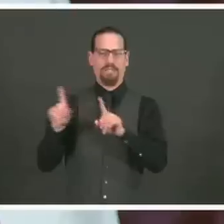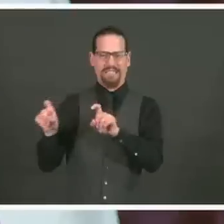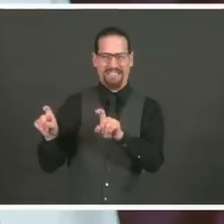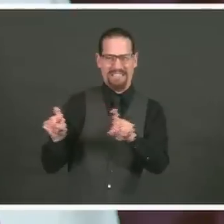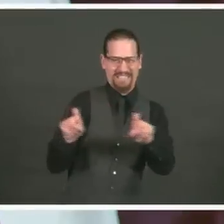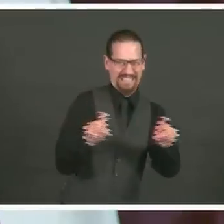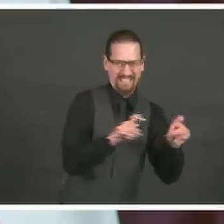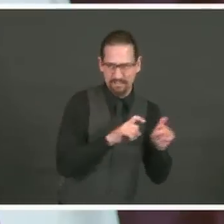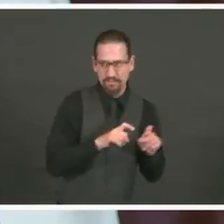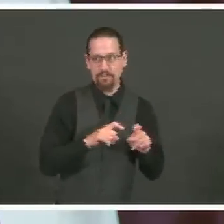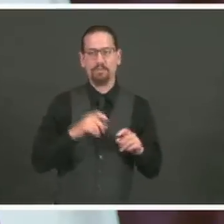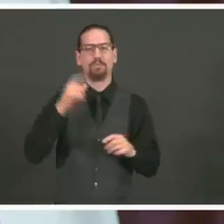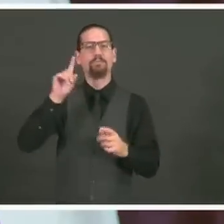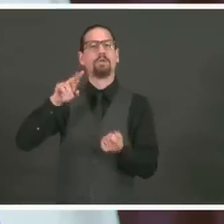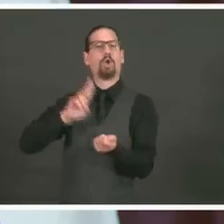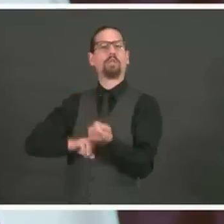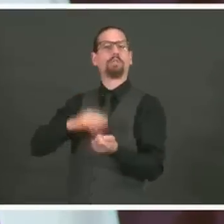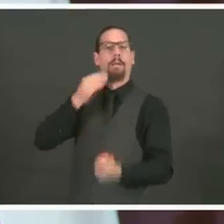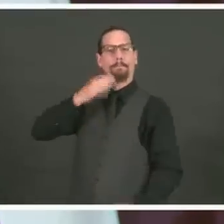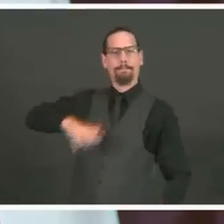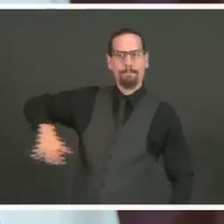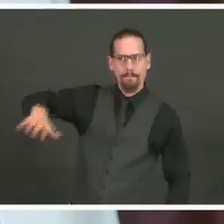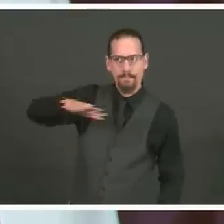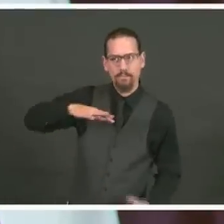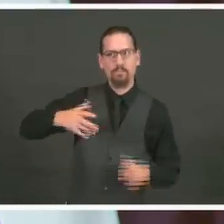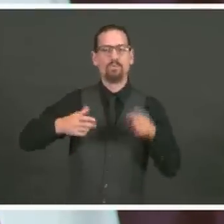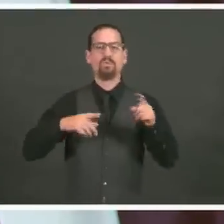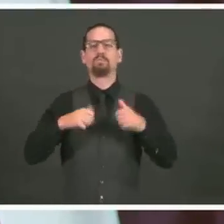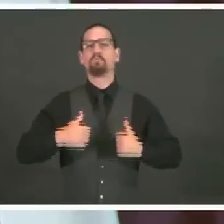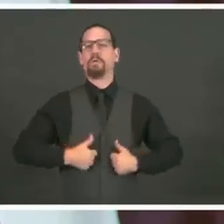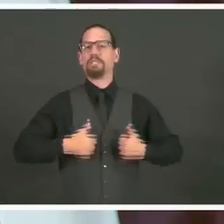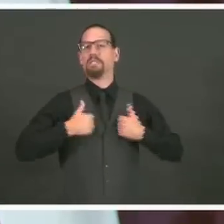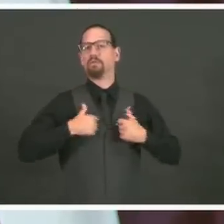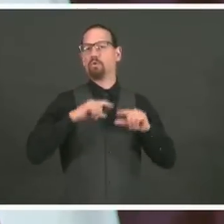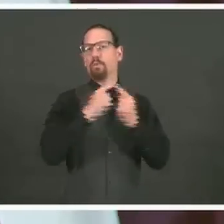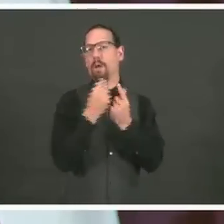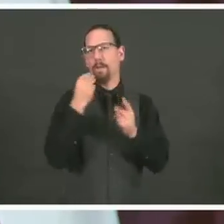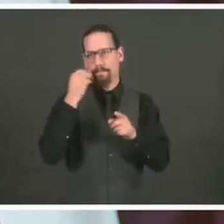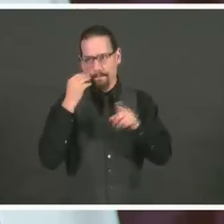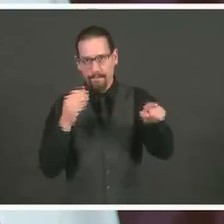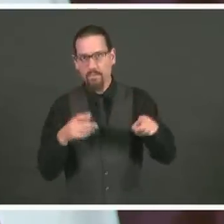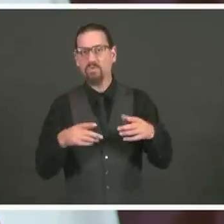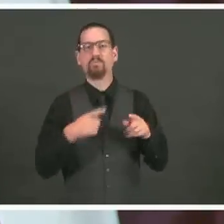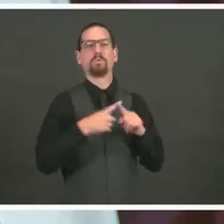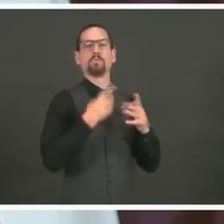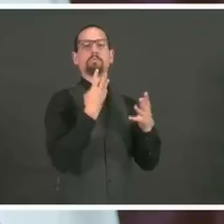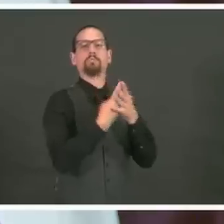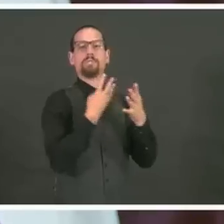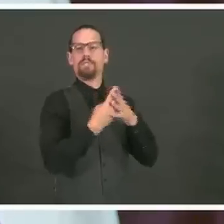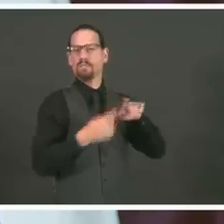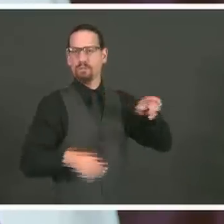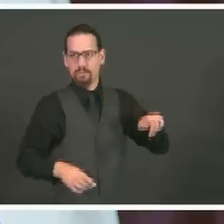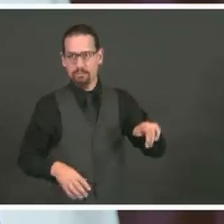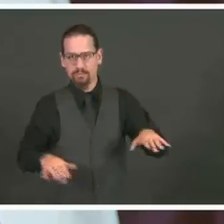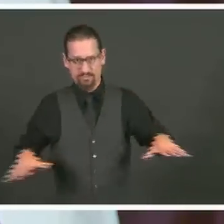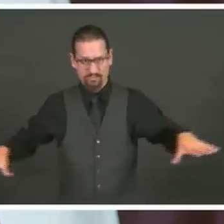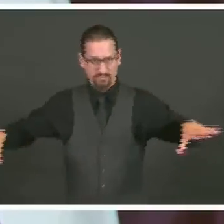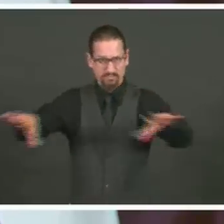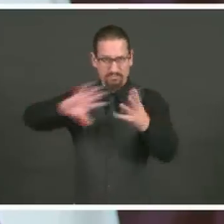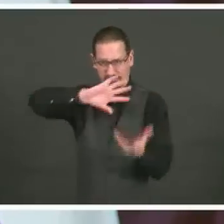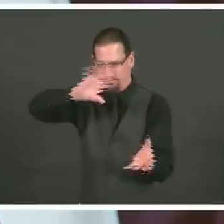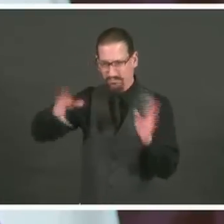group homes, prison setting. That's a lot of tests for a little state. 45,000 tests in those